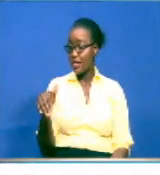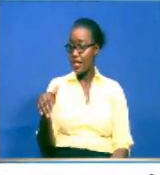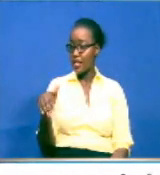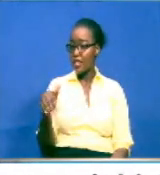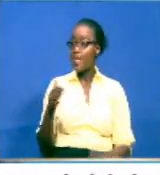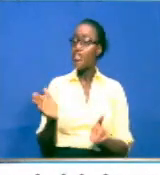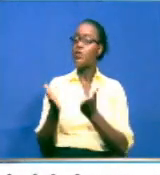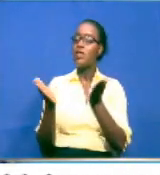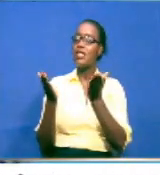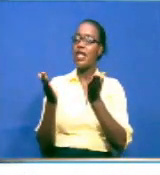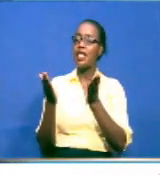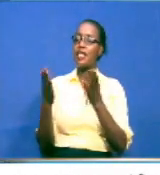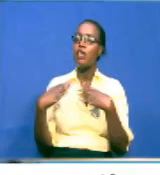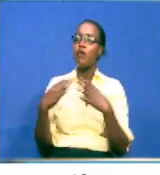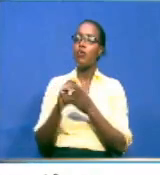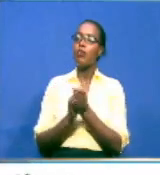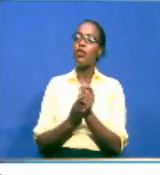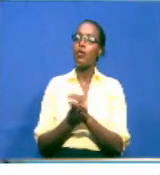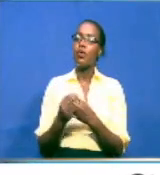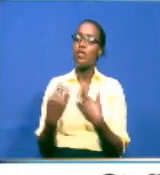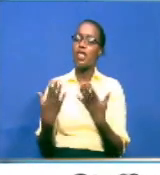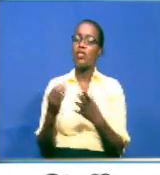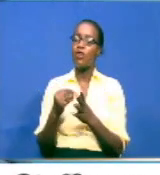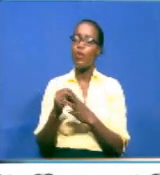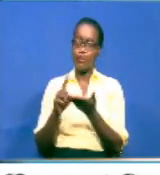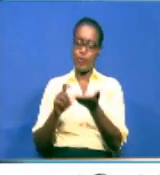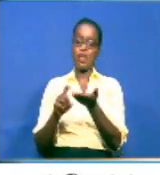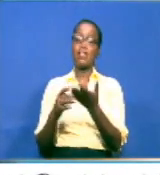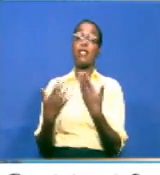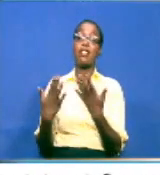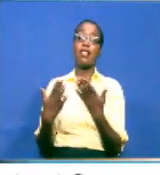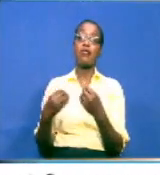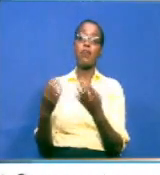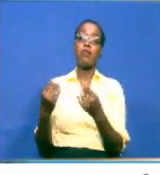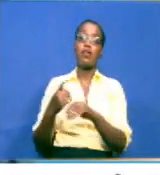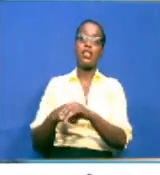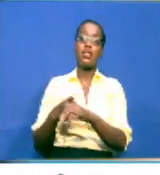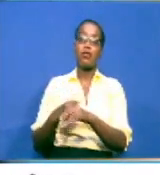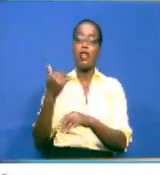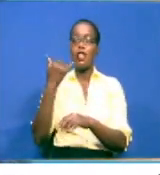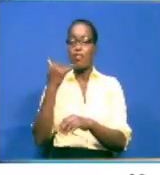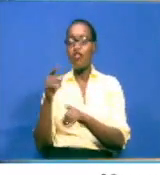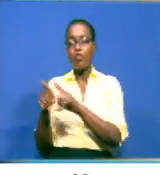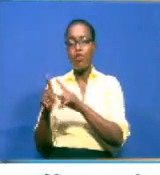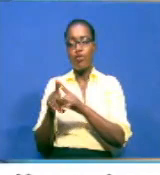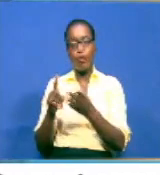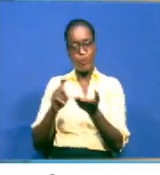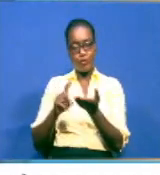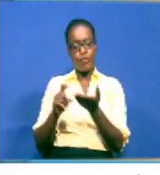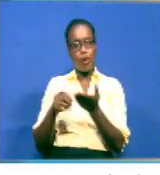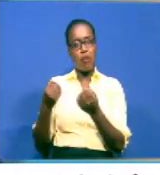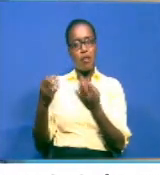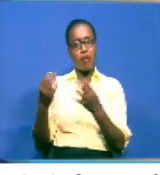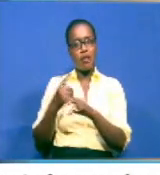encourage people to wash their hands or to sanitize their hands frequently, the mobile phone should also be sanitized